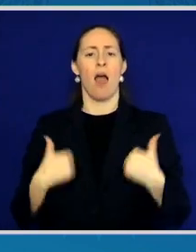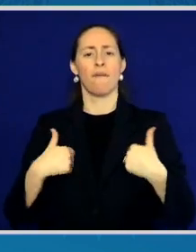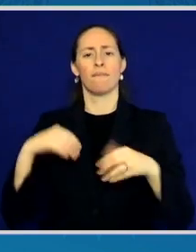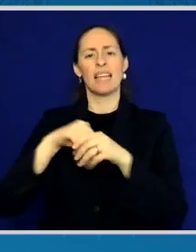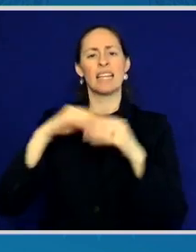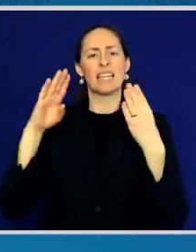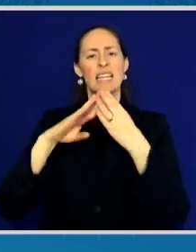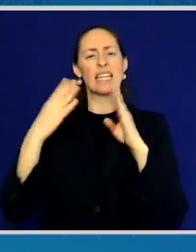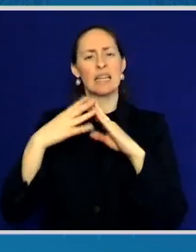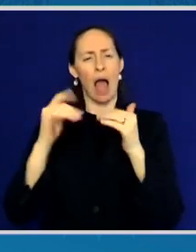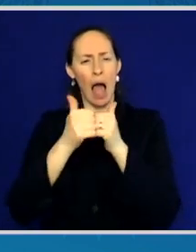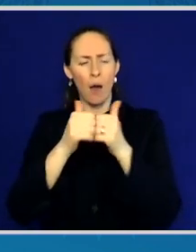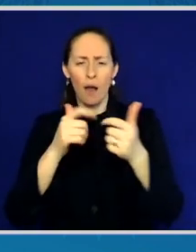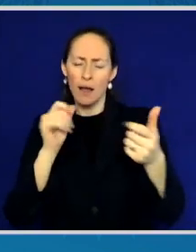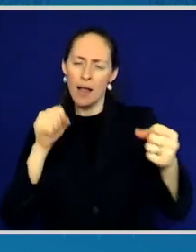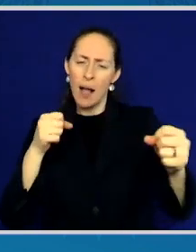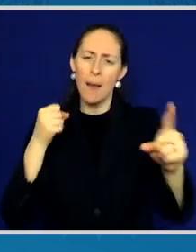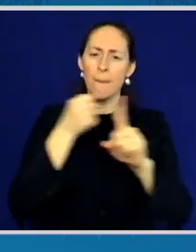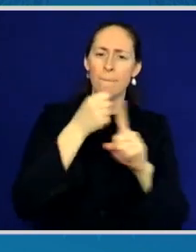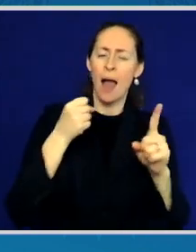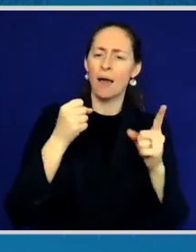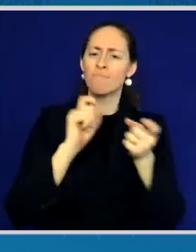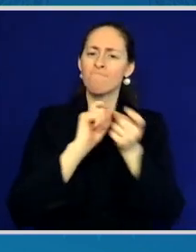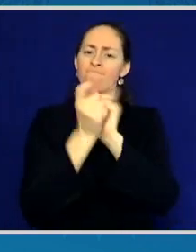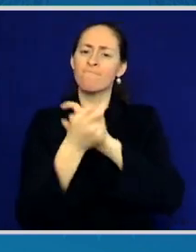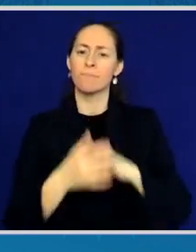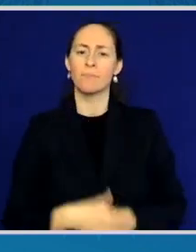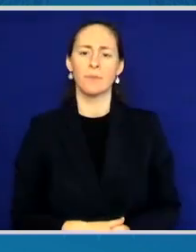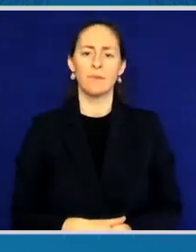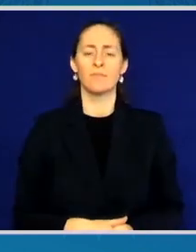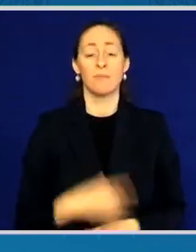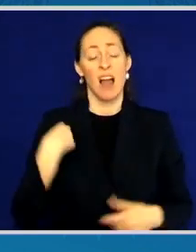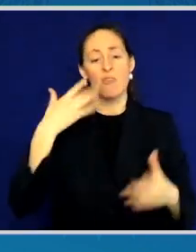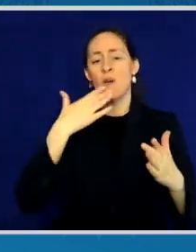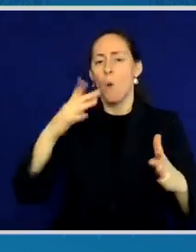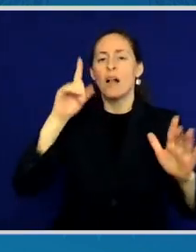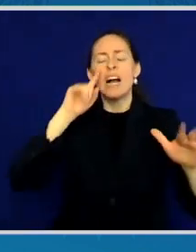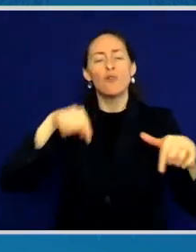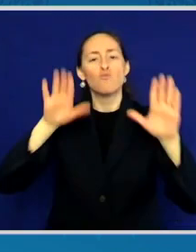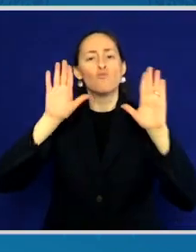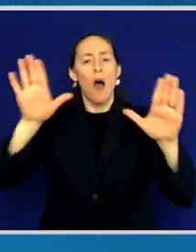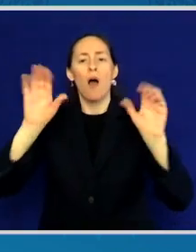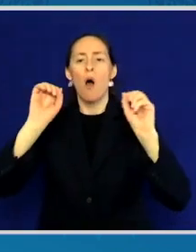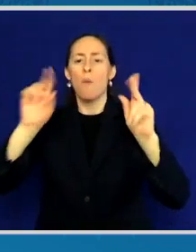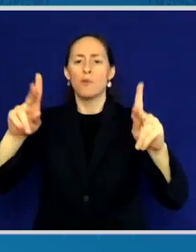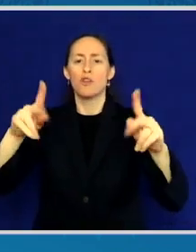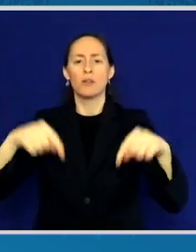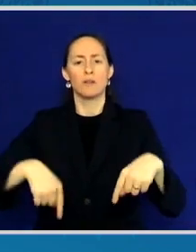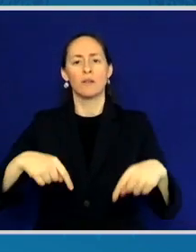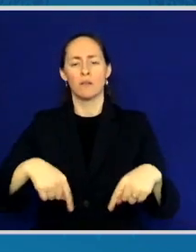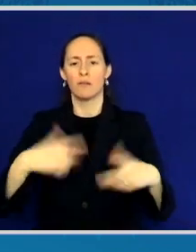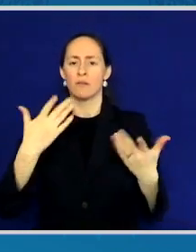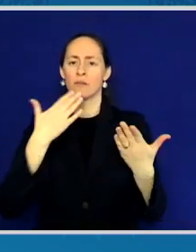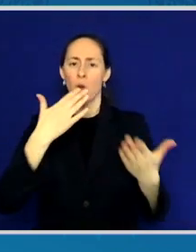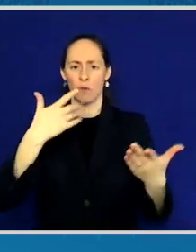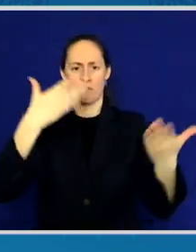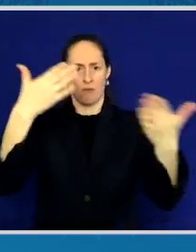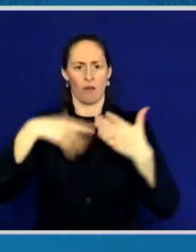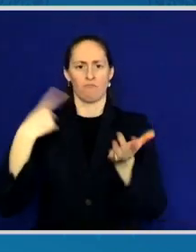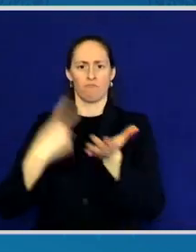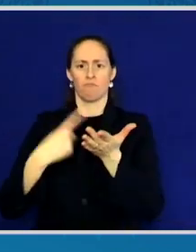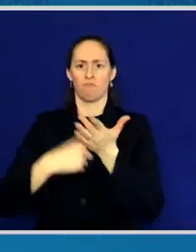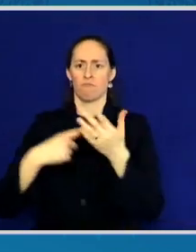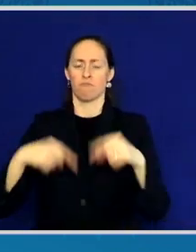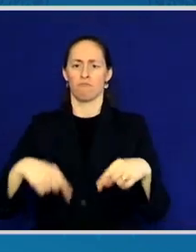you, Chairman Brown, Madam Vice President. This is a great opportunity, and we really appreciate that you're bringing the discussion not about just